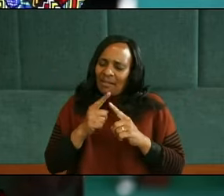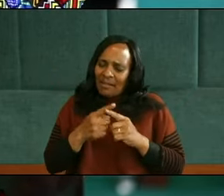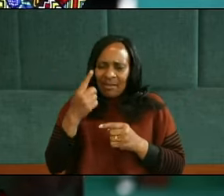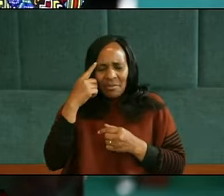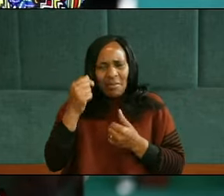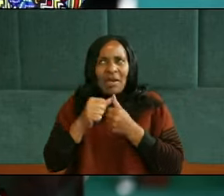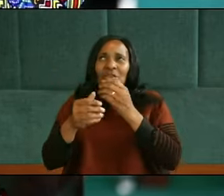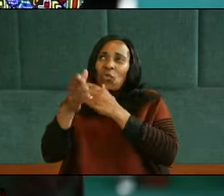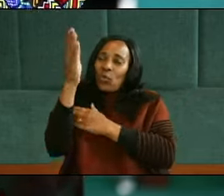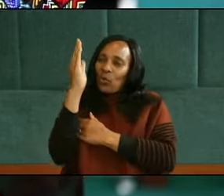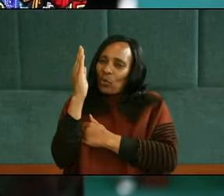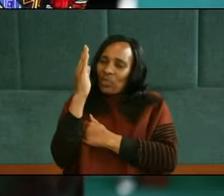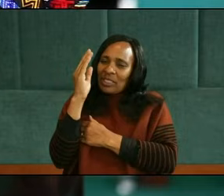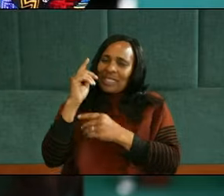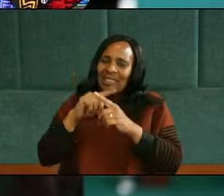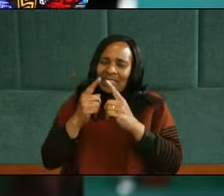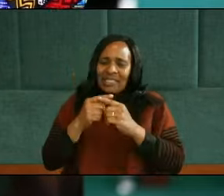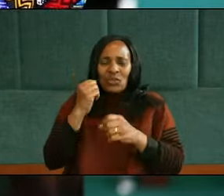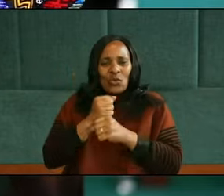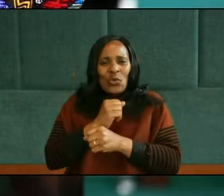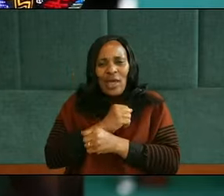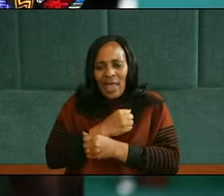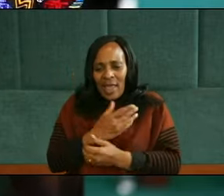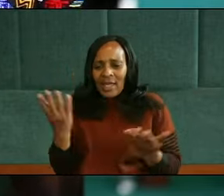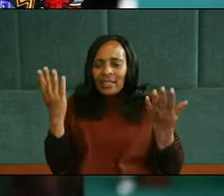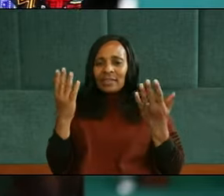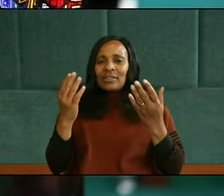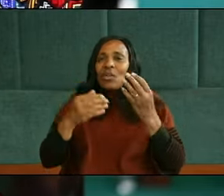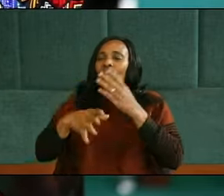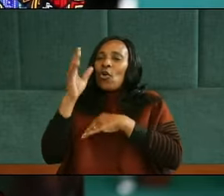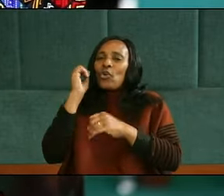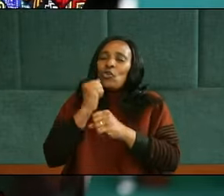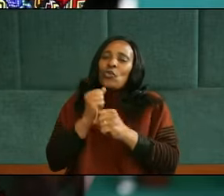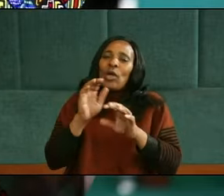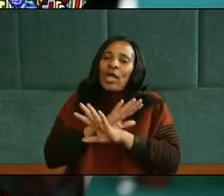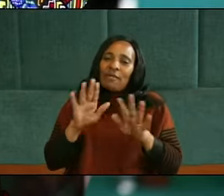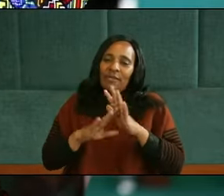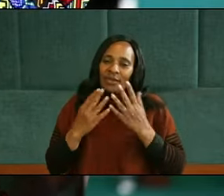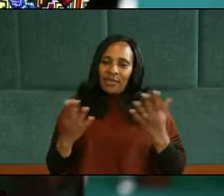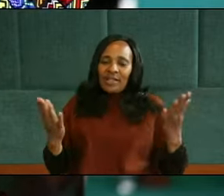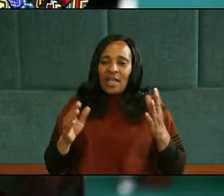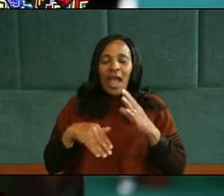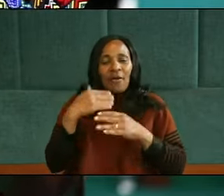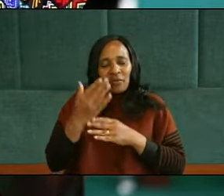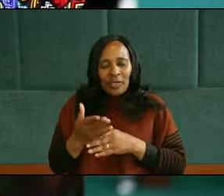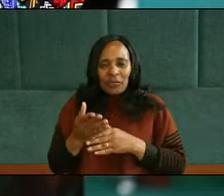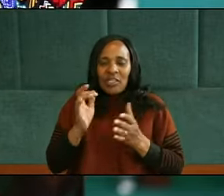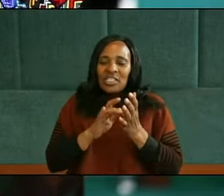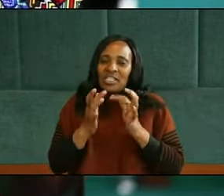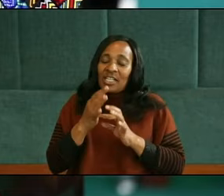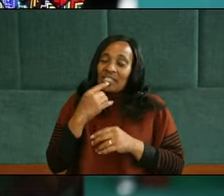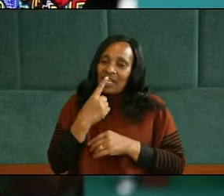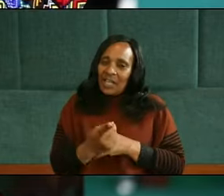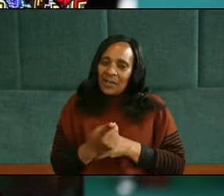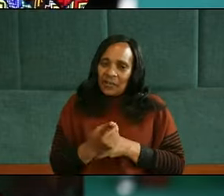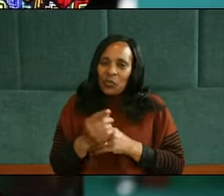remembered God. While she couldn't do anything, God could do everything. After all, Jesus